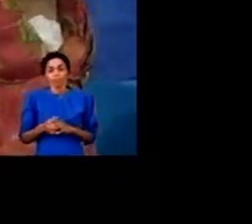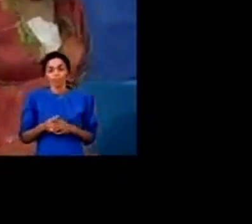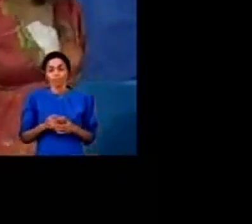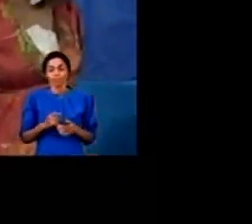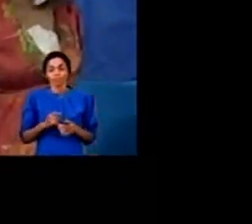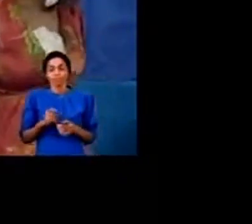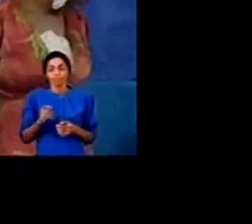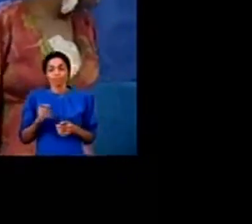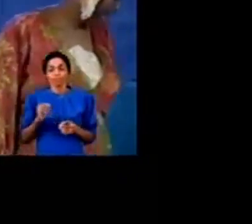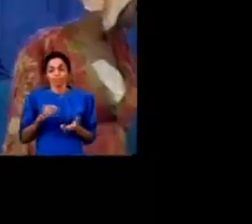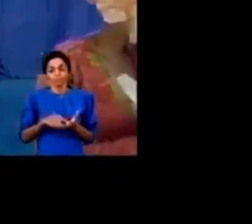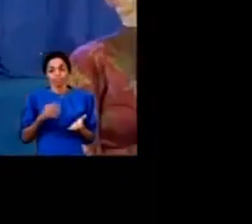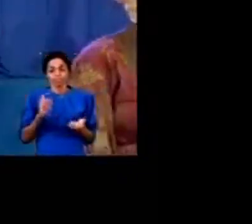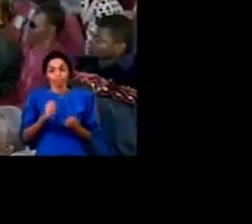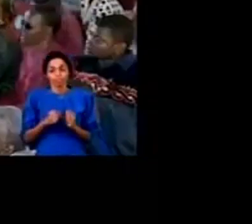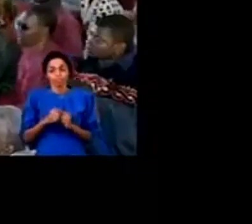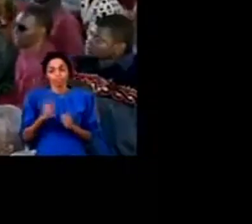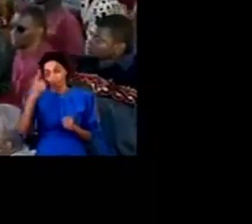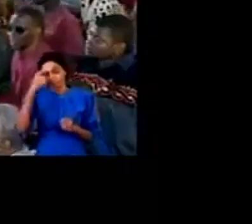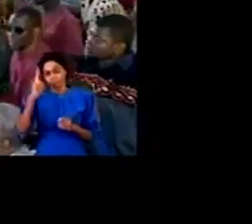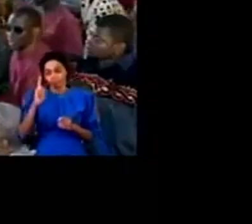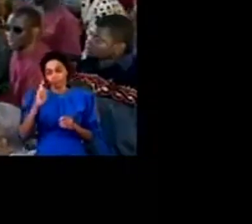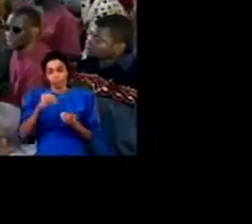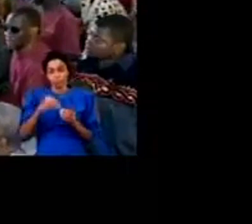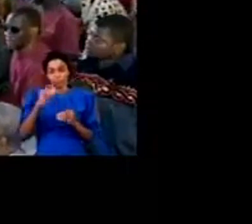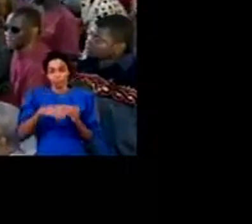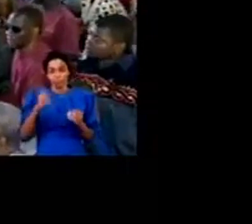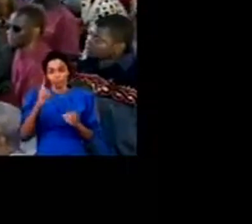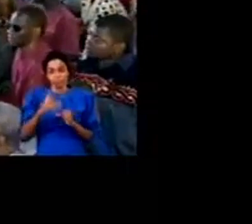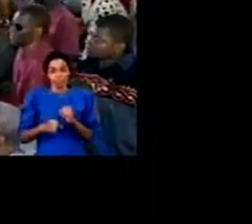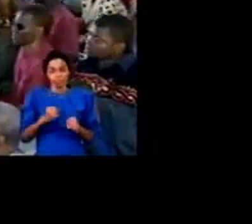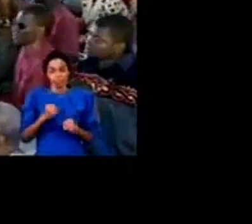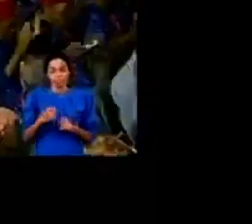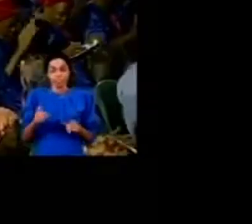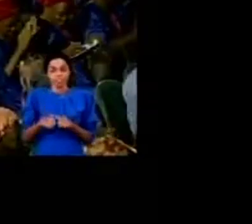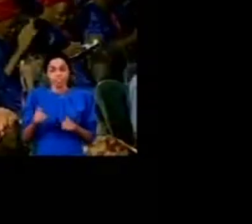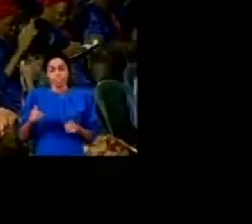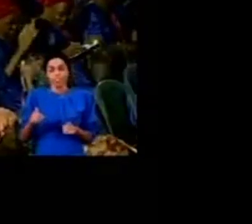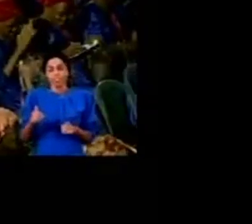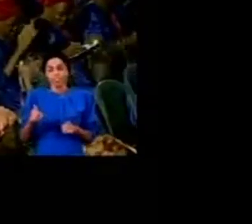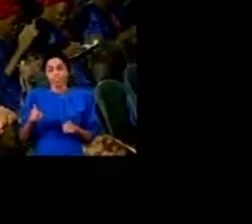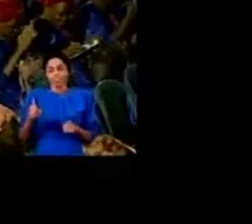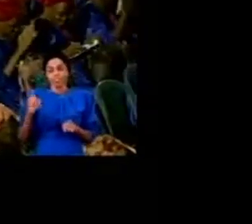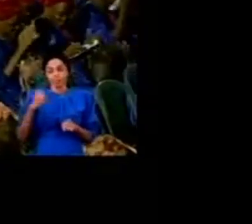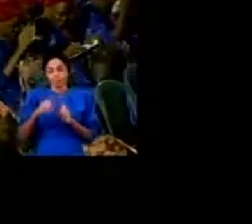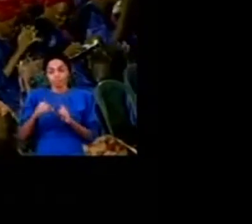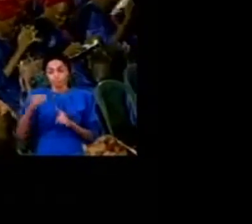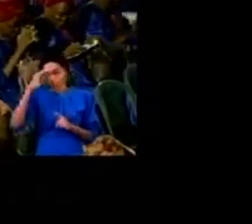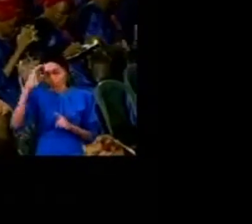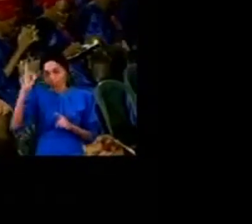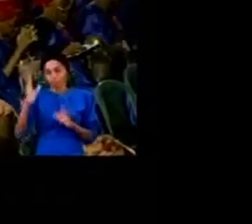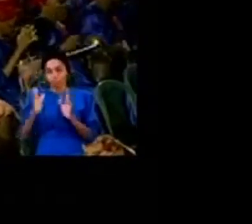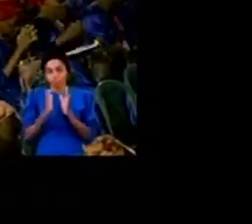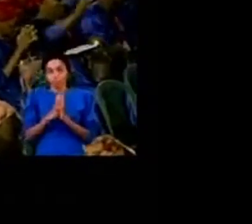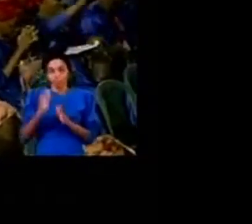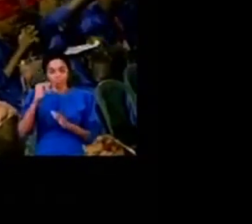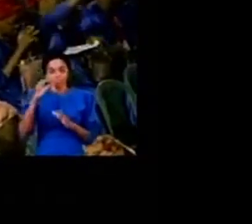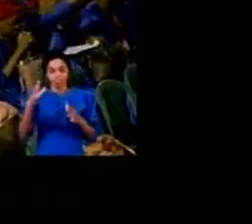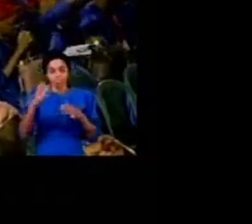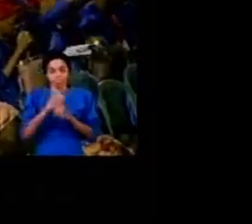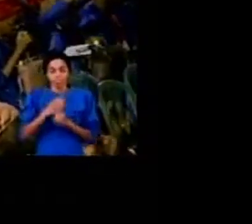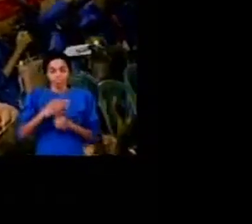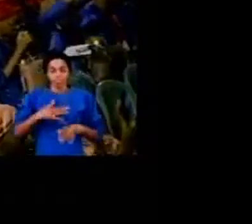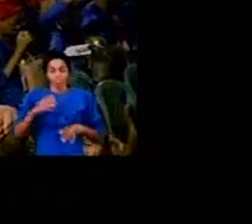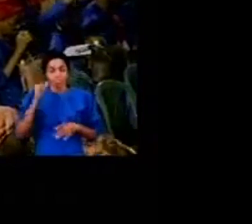Lord. Put your hands together for the Lord. Tonight is your turn. I say tonight is your